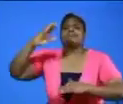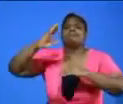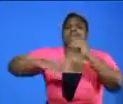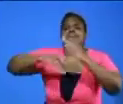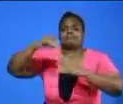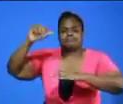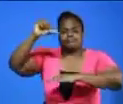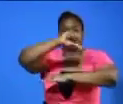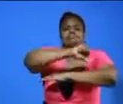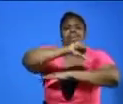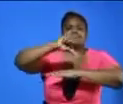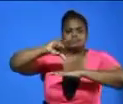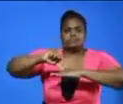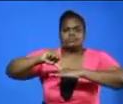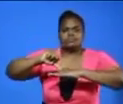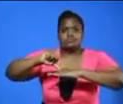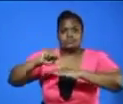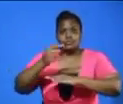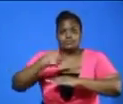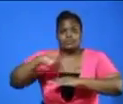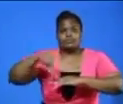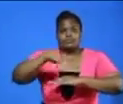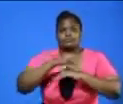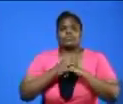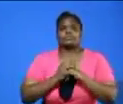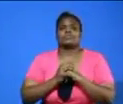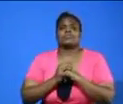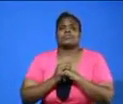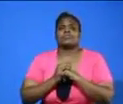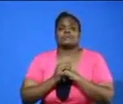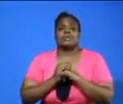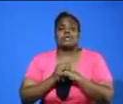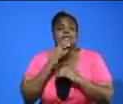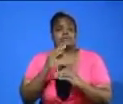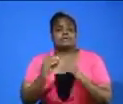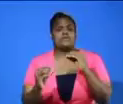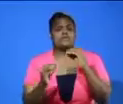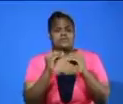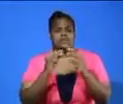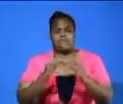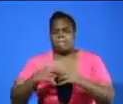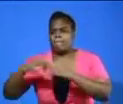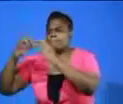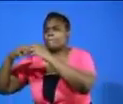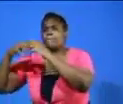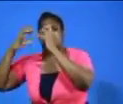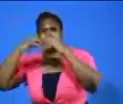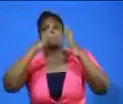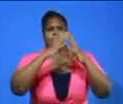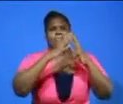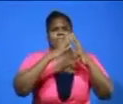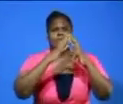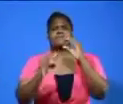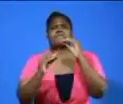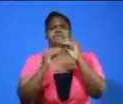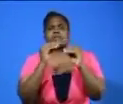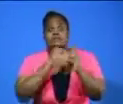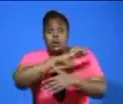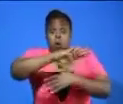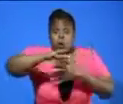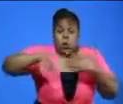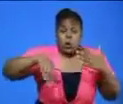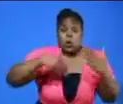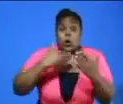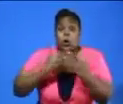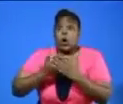waste places. Thou shalt be called a repairer of the breach, a restorer of